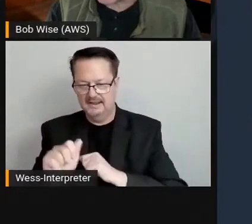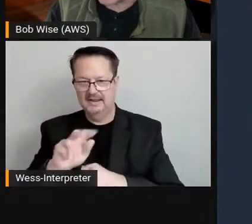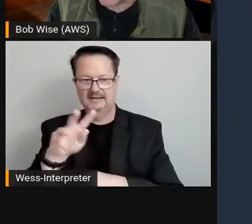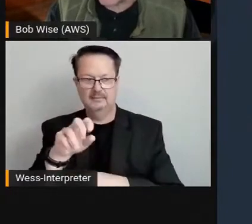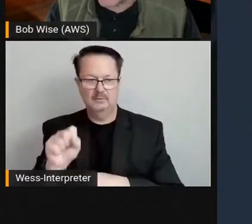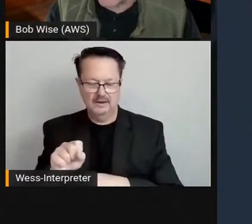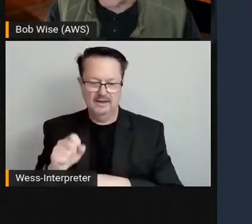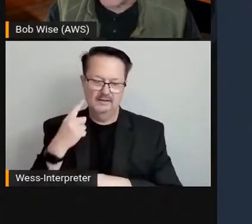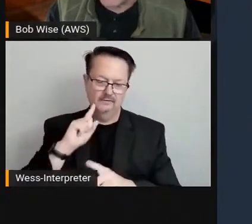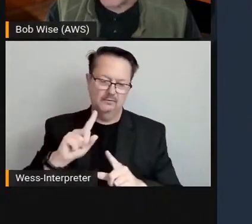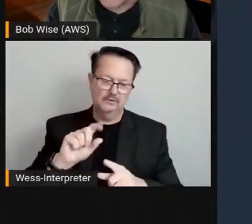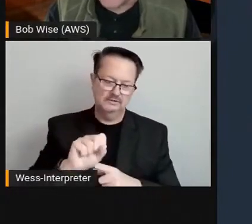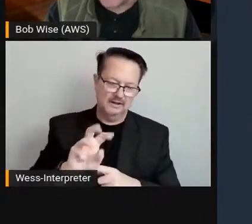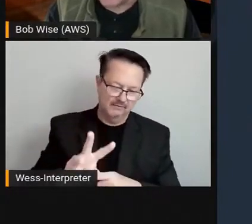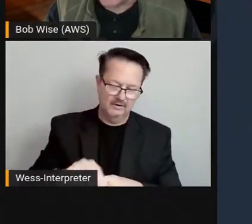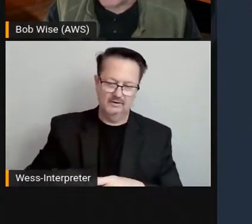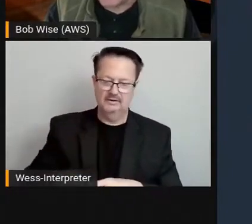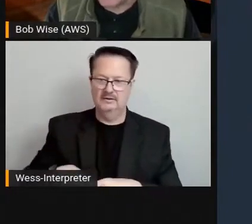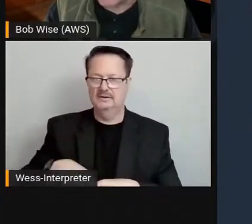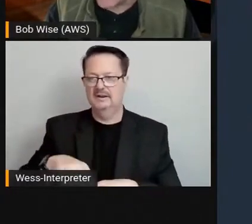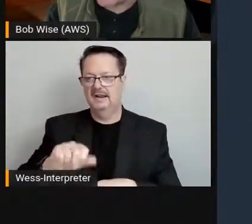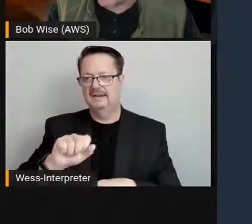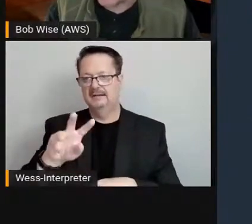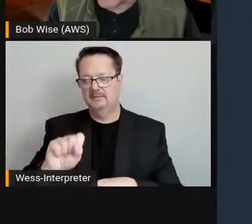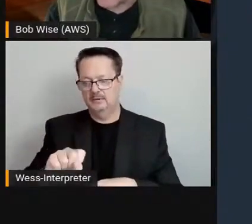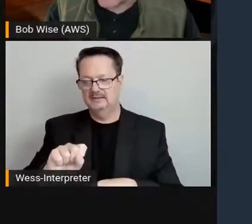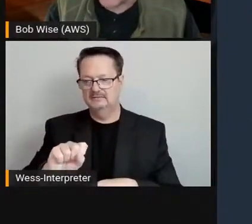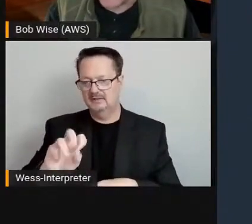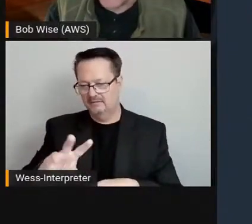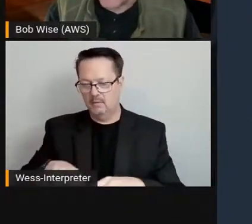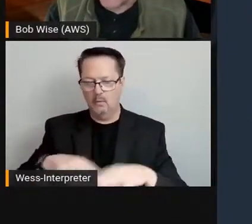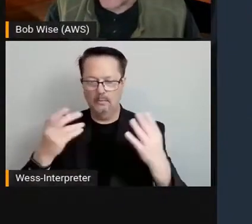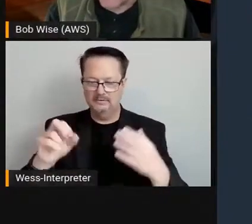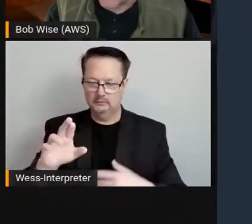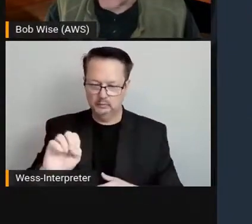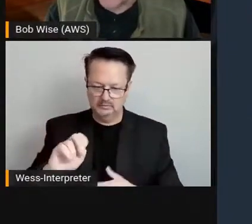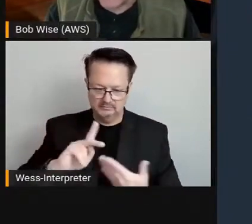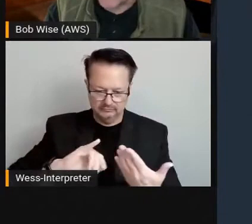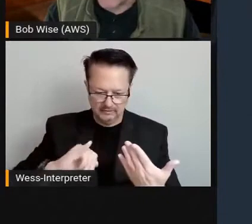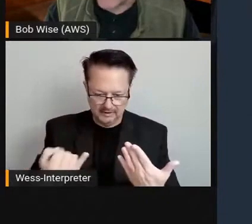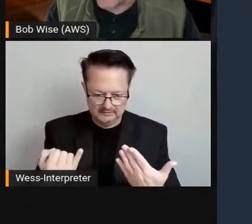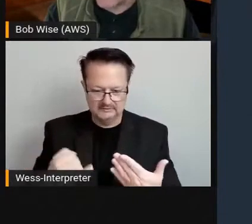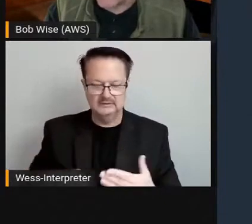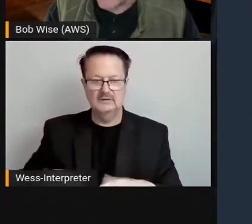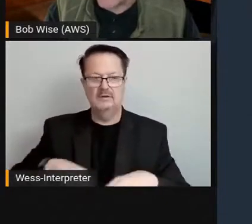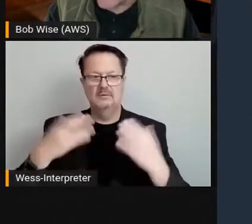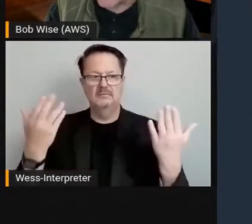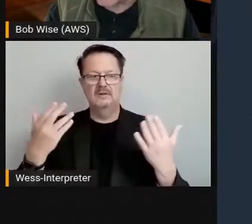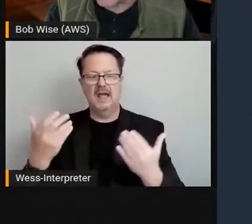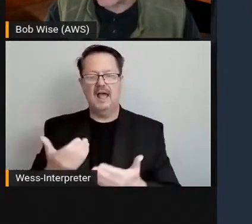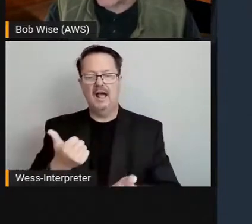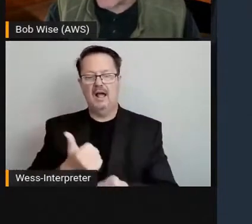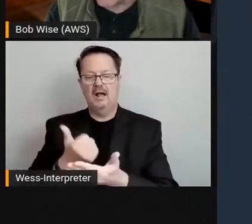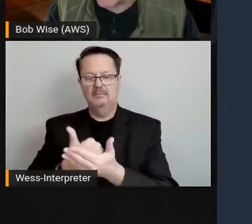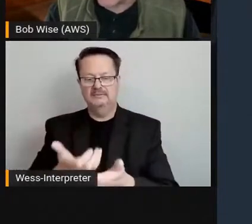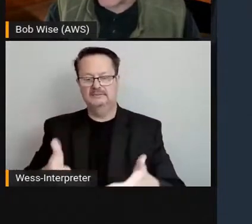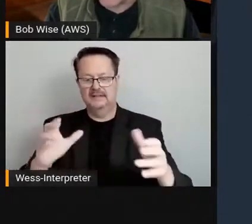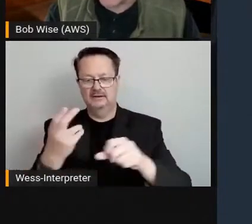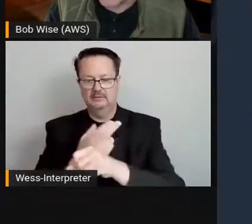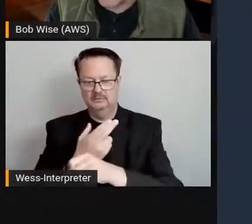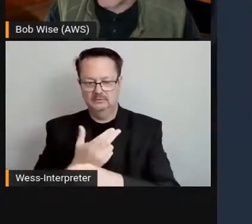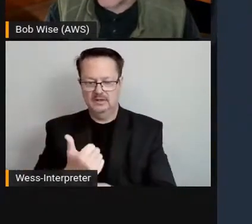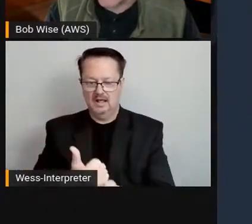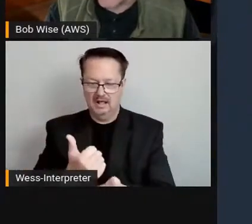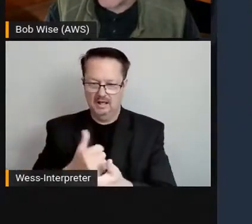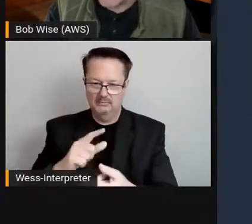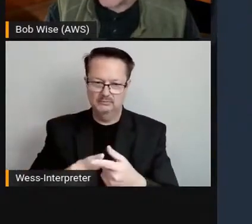for operational software. Open source projects and AWS partner products help container users take advantage of AWS